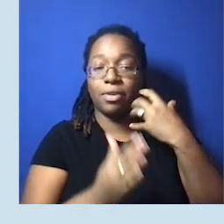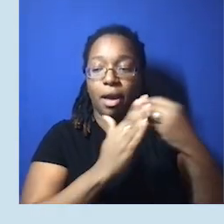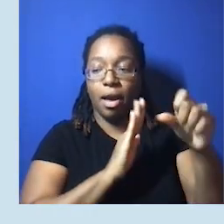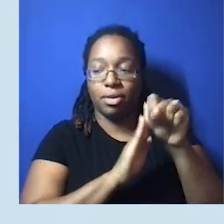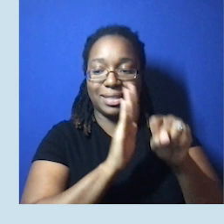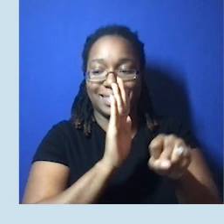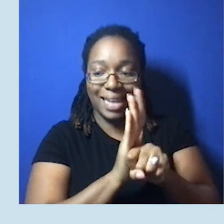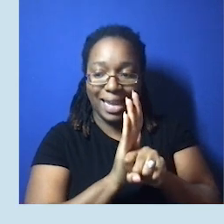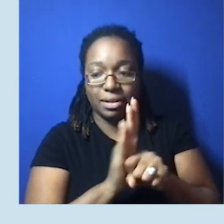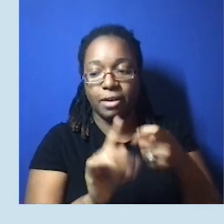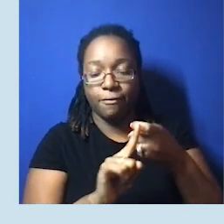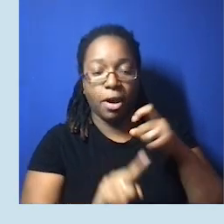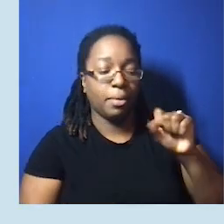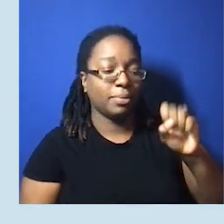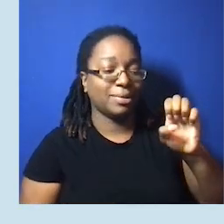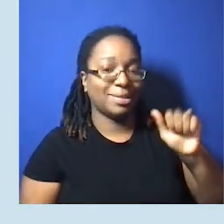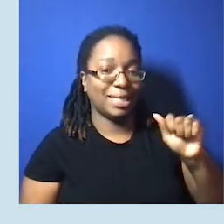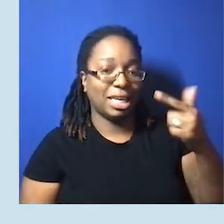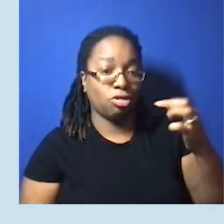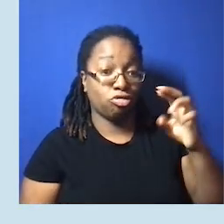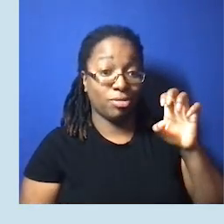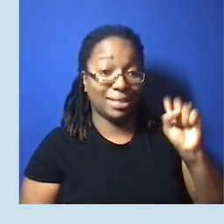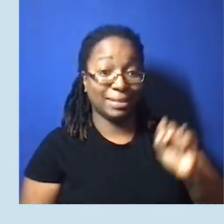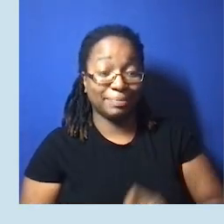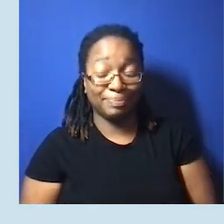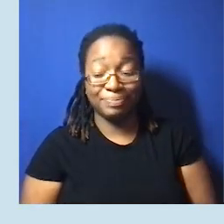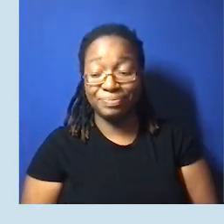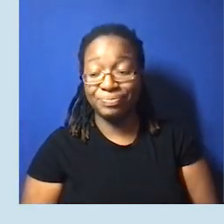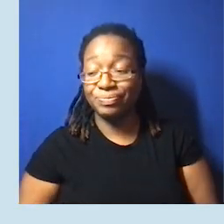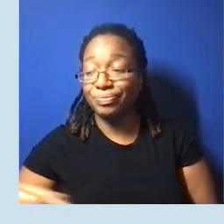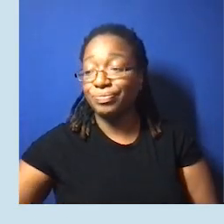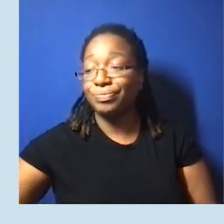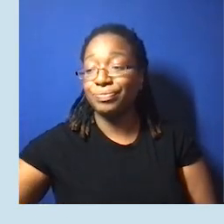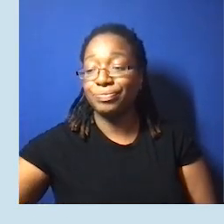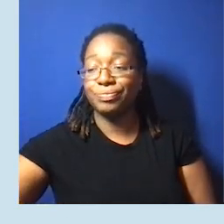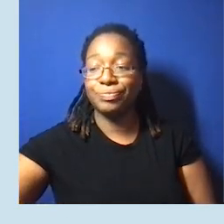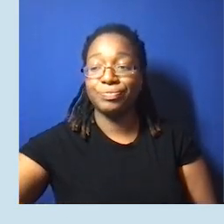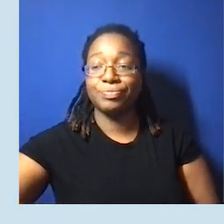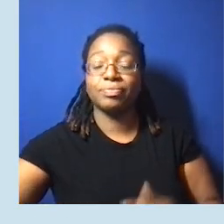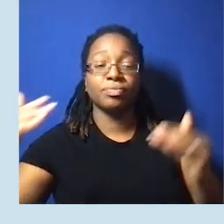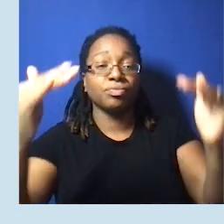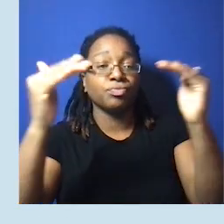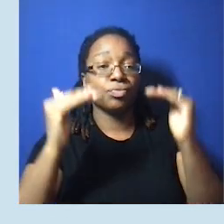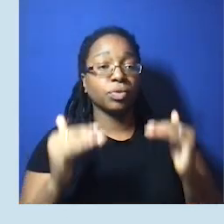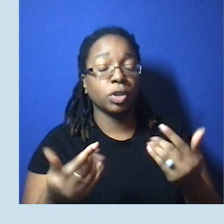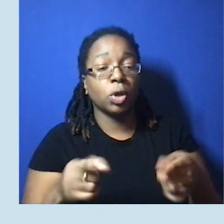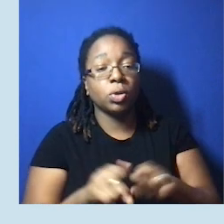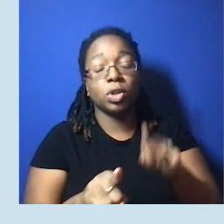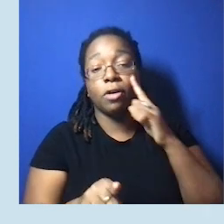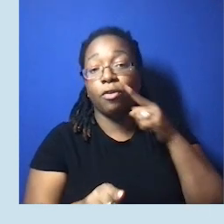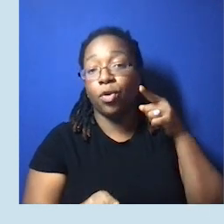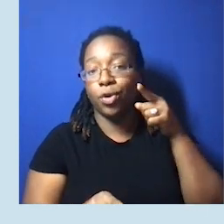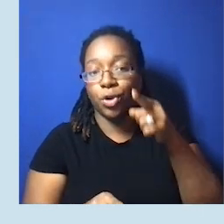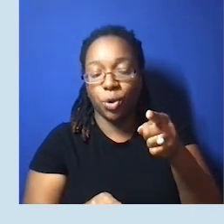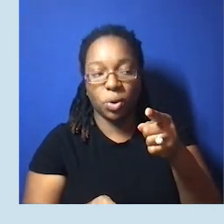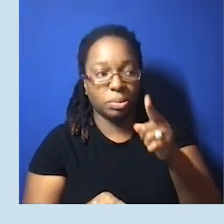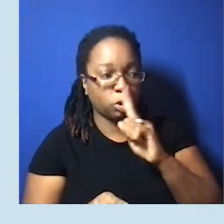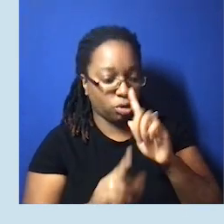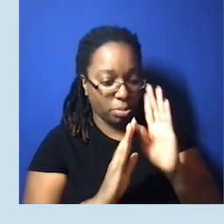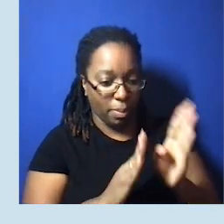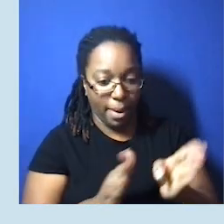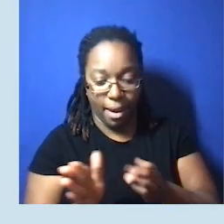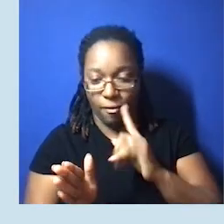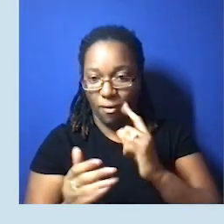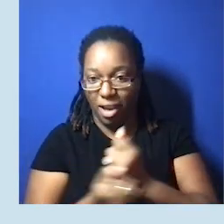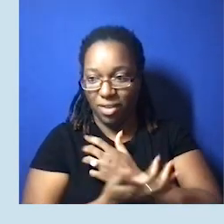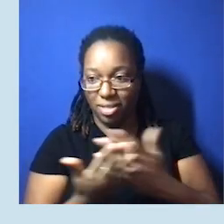The final little bit, and just to get you guys prepared for how to prep yourself, is the director's letter. All